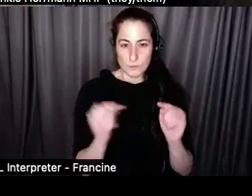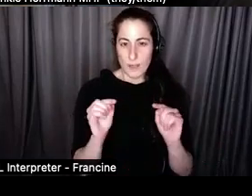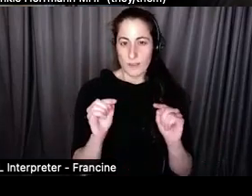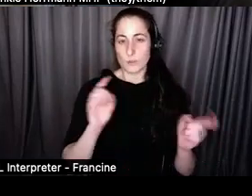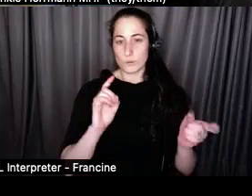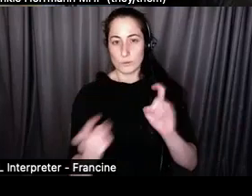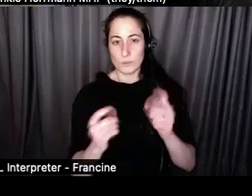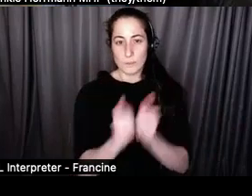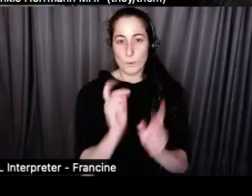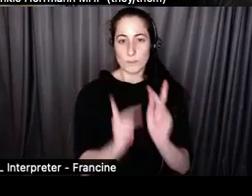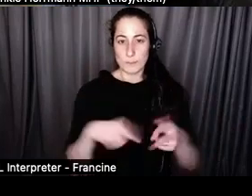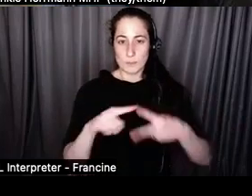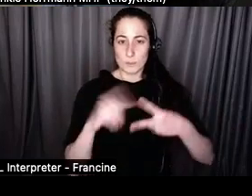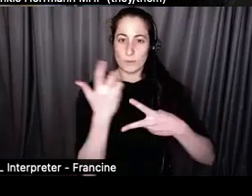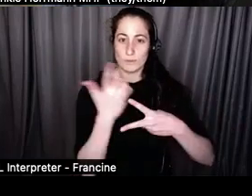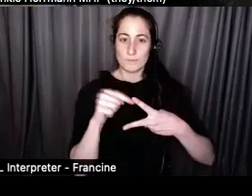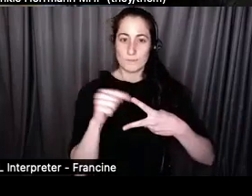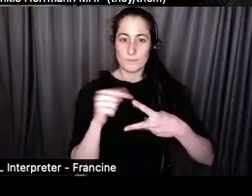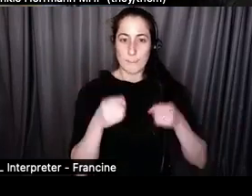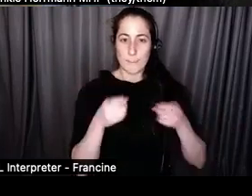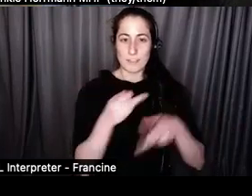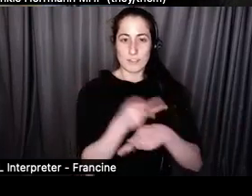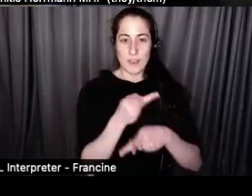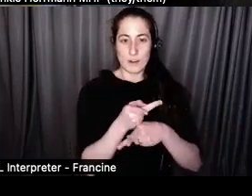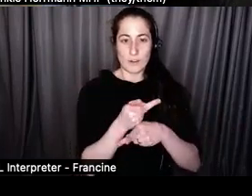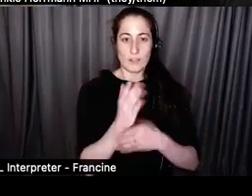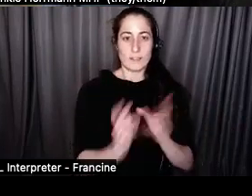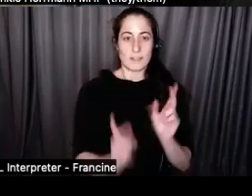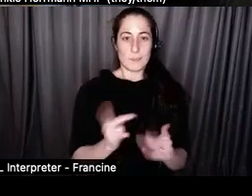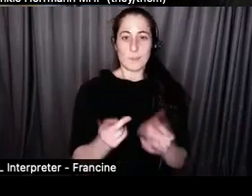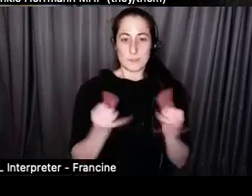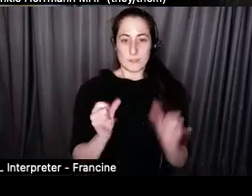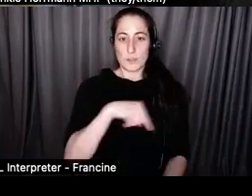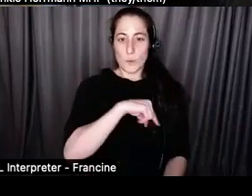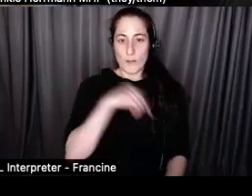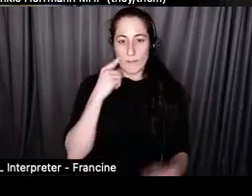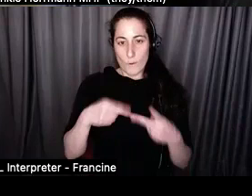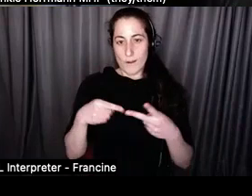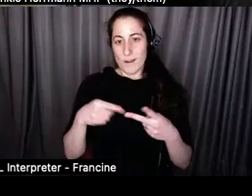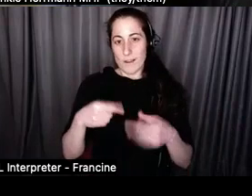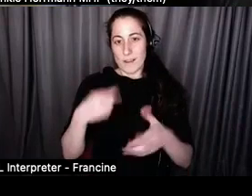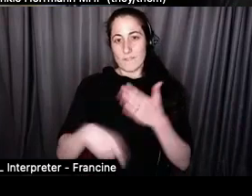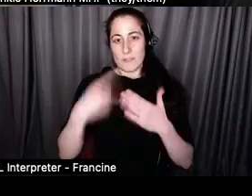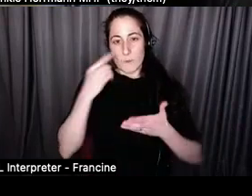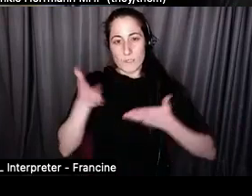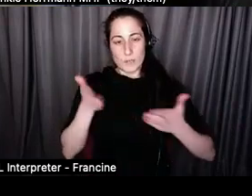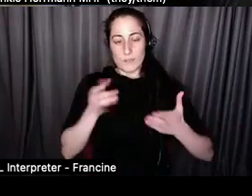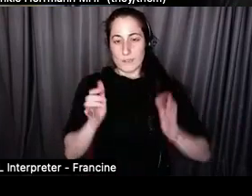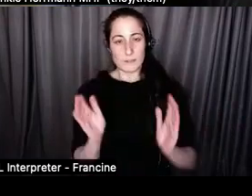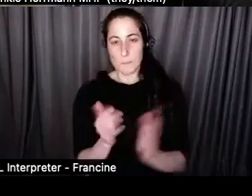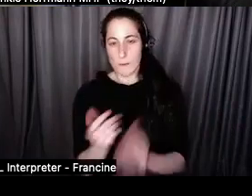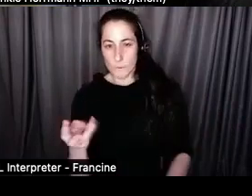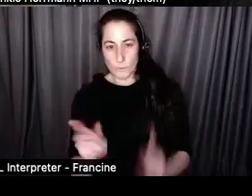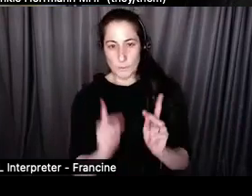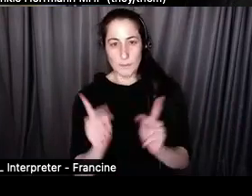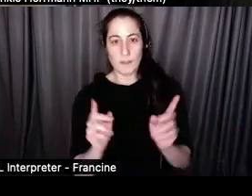most individuals into managed care. Some people still qualify for fee-for-service. It's a very small group of people. But